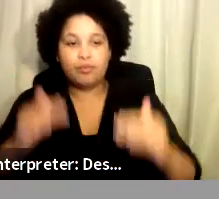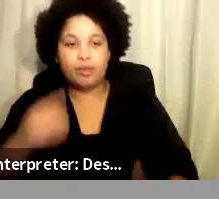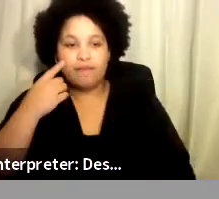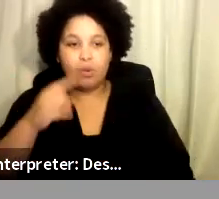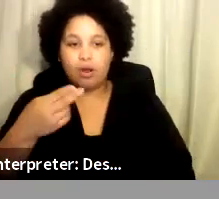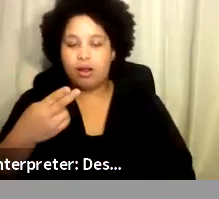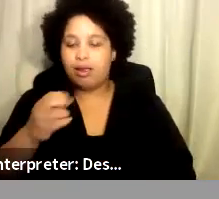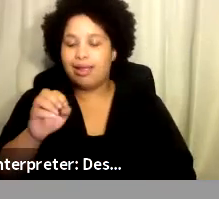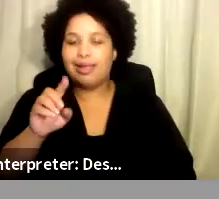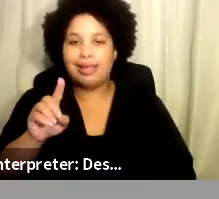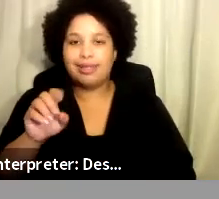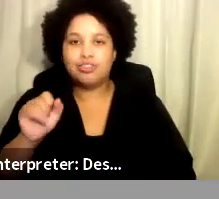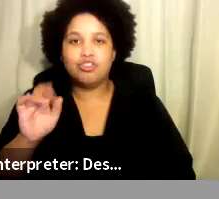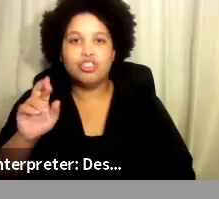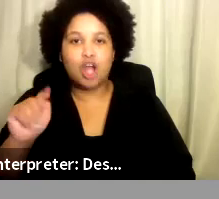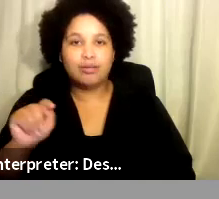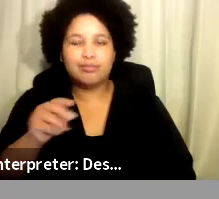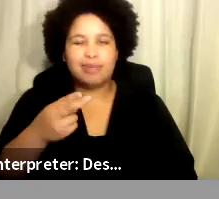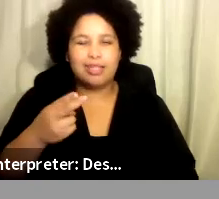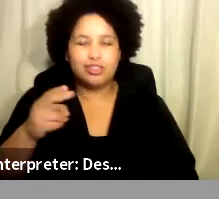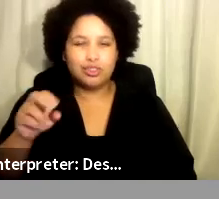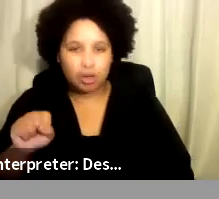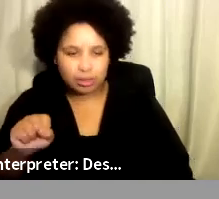again, there's 4 sites. We'll show you the 4 sites in just a